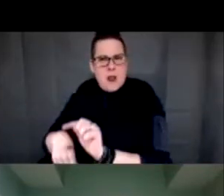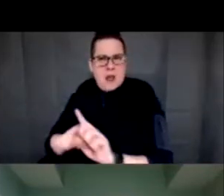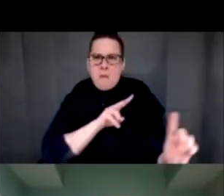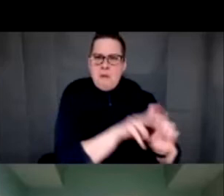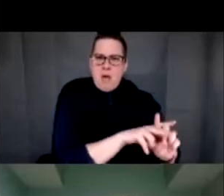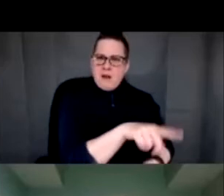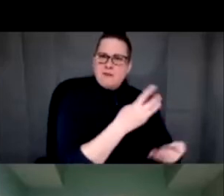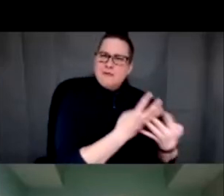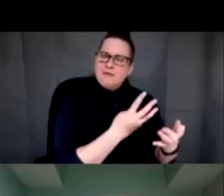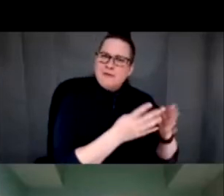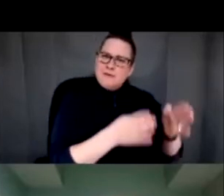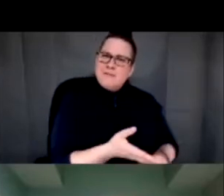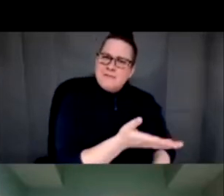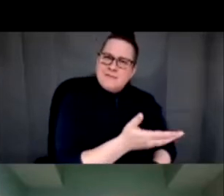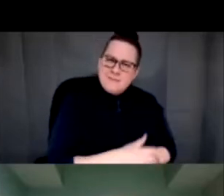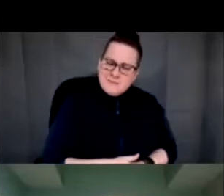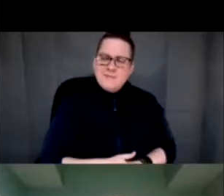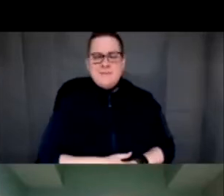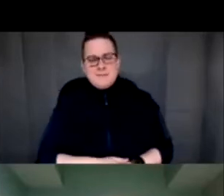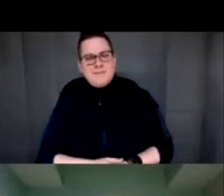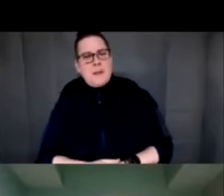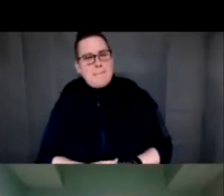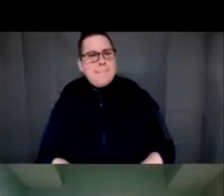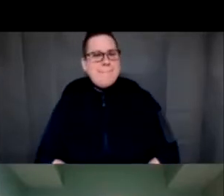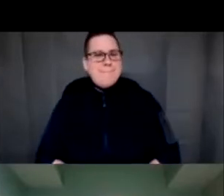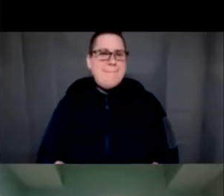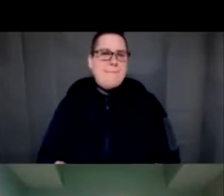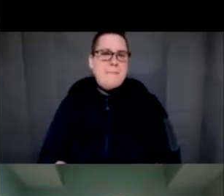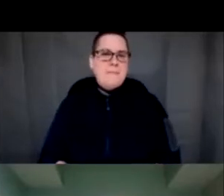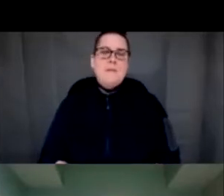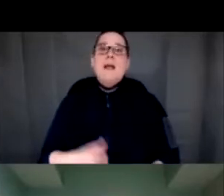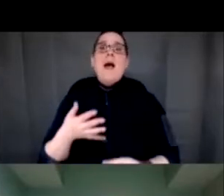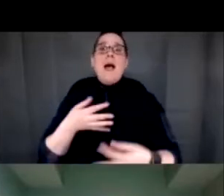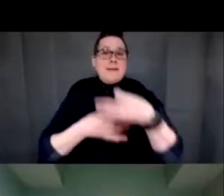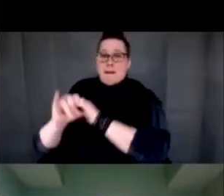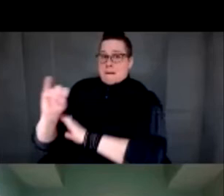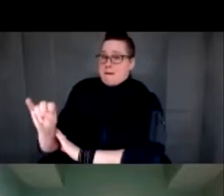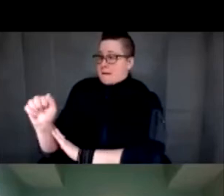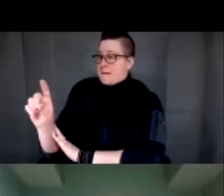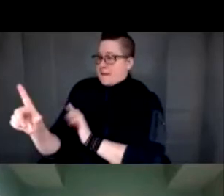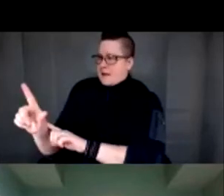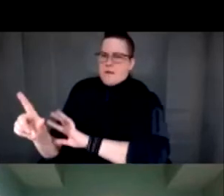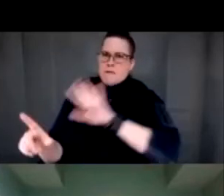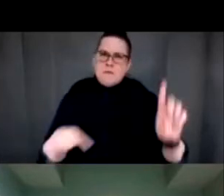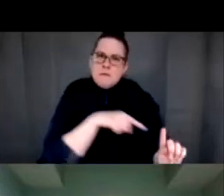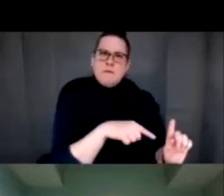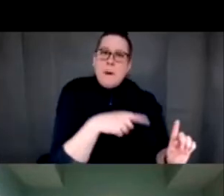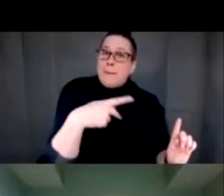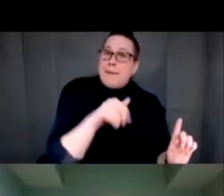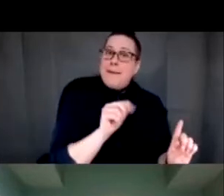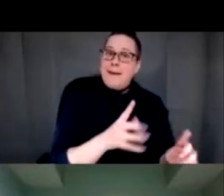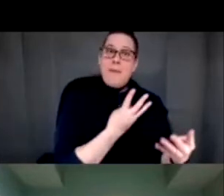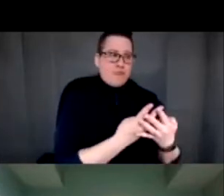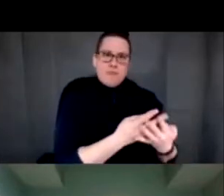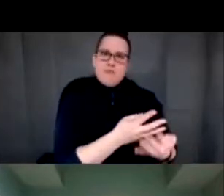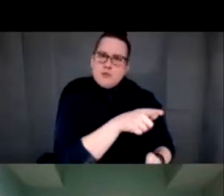in this population. So instead, prisoners have activities of daily living that